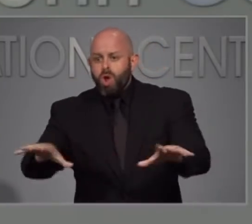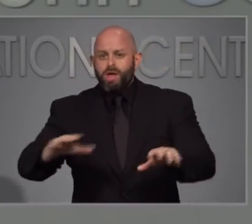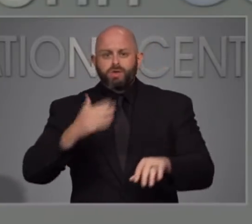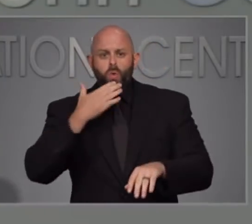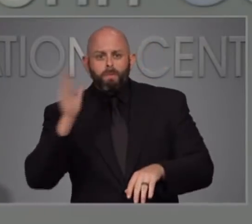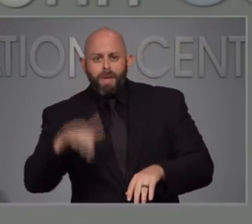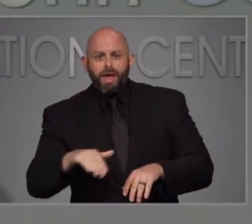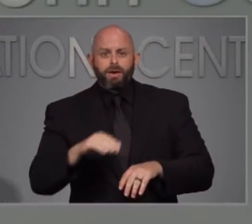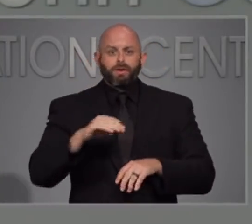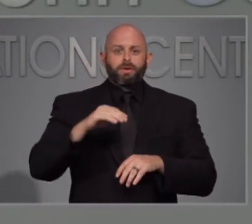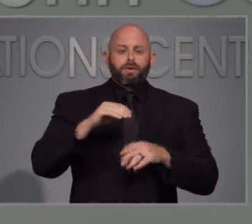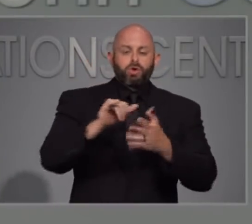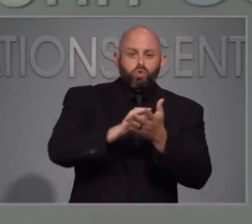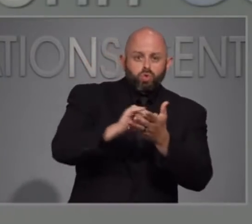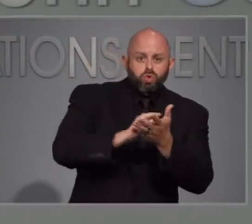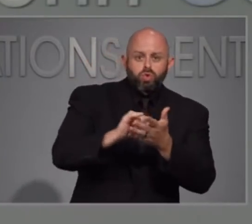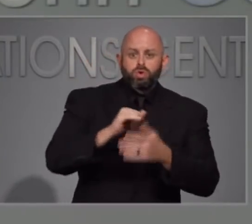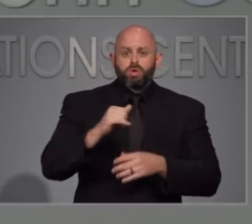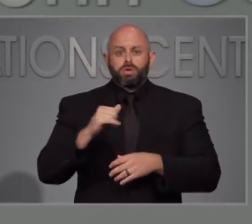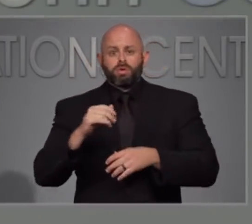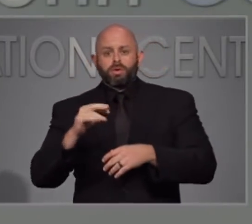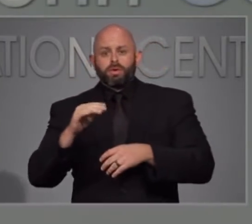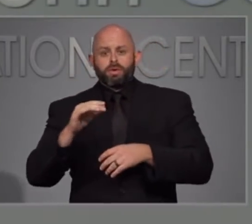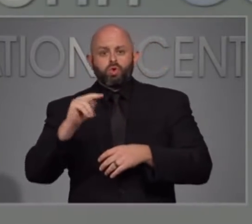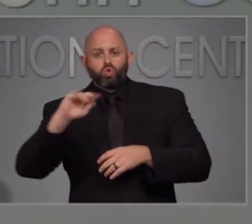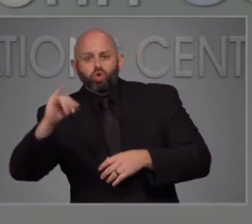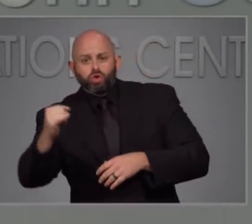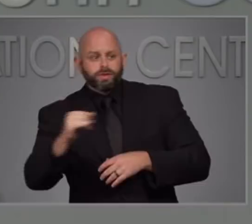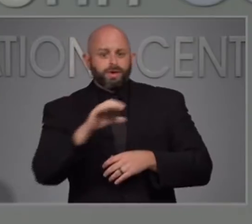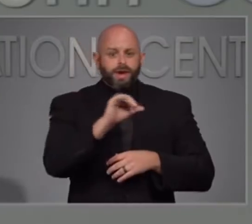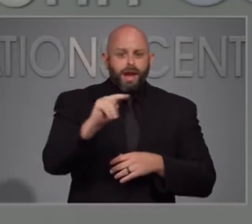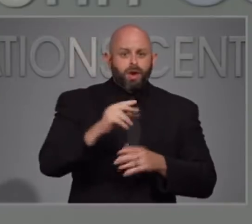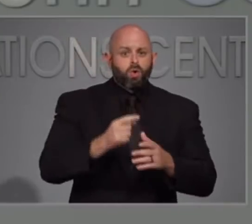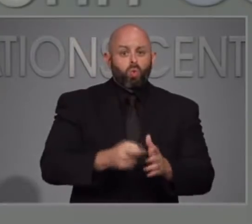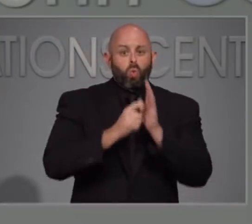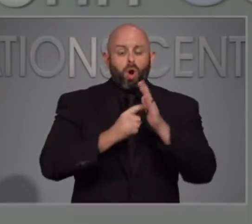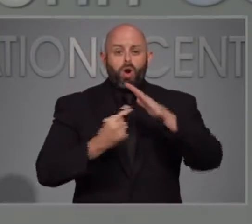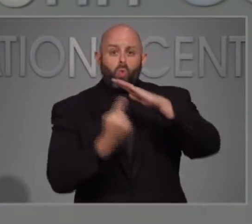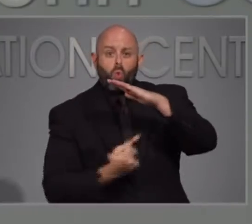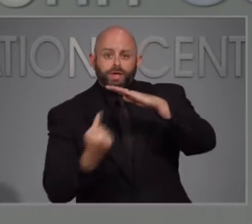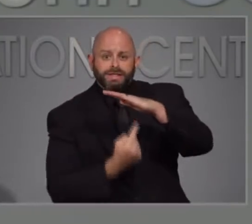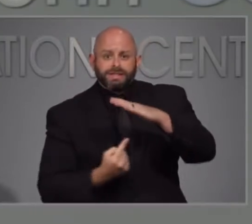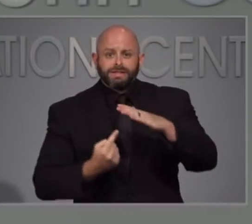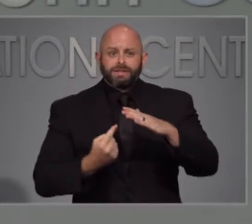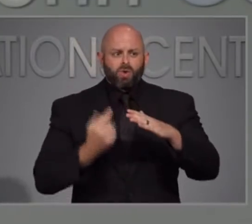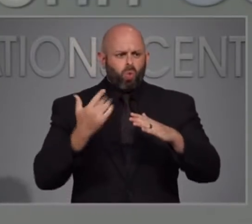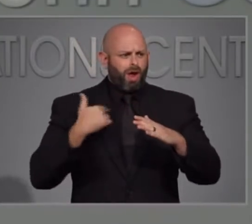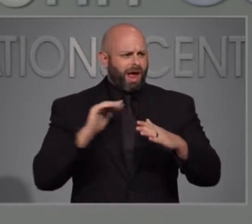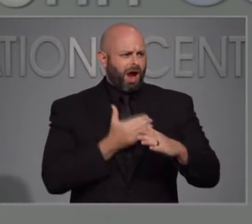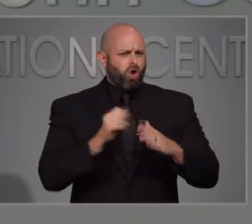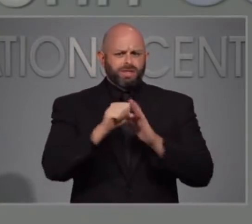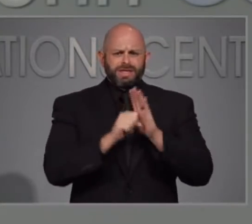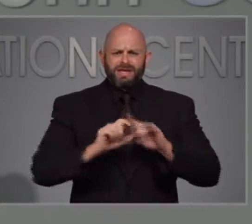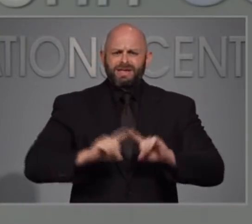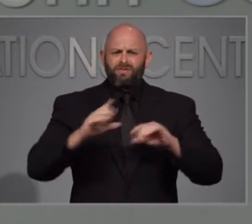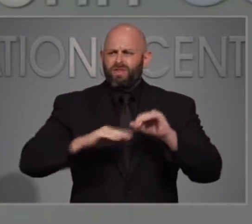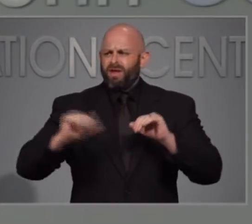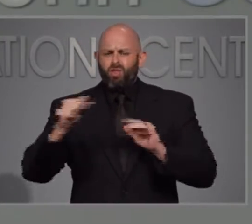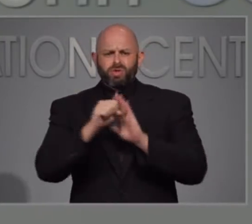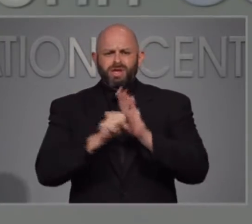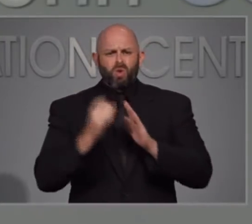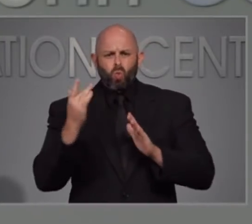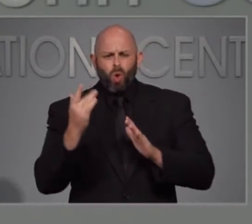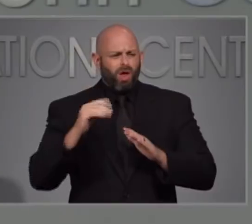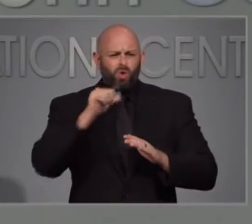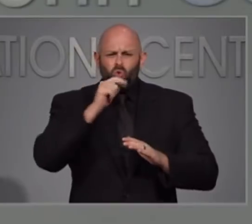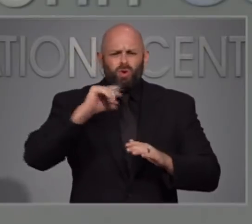and Connecticut are requiring us to quarantine when we visit them for 2 weeks. Why is our state faring so differently than others, and where does the fault